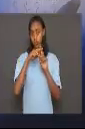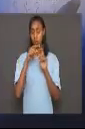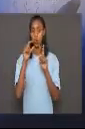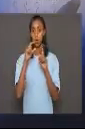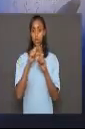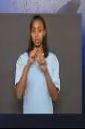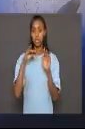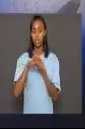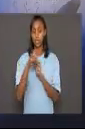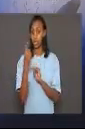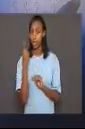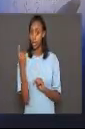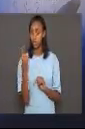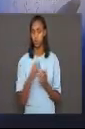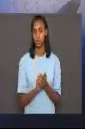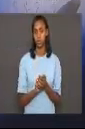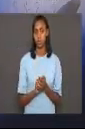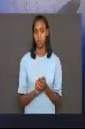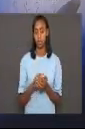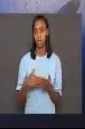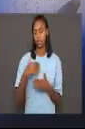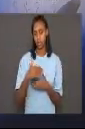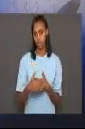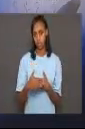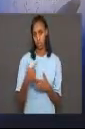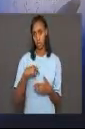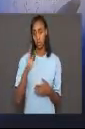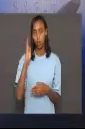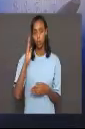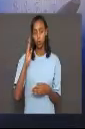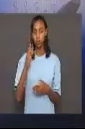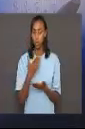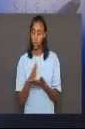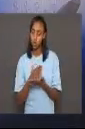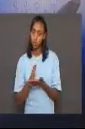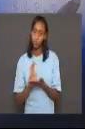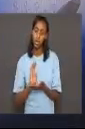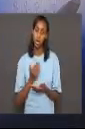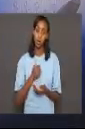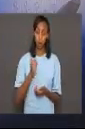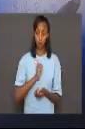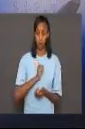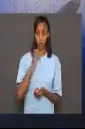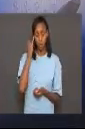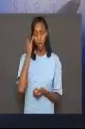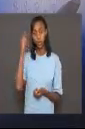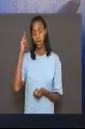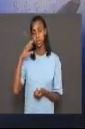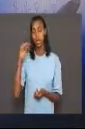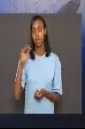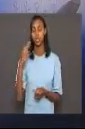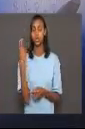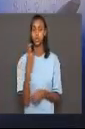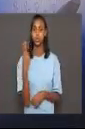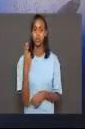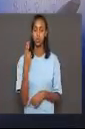positive words in each. Then we will contribute our own ideas